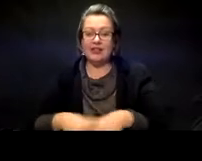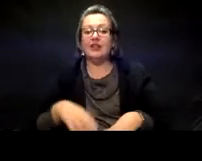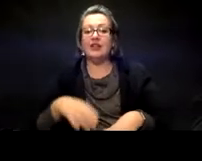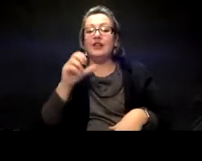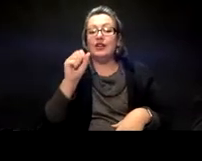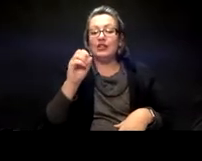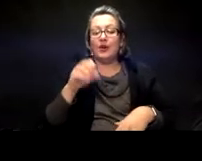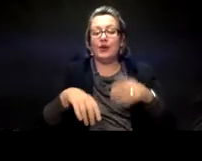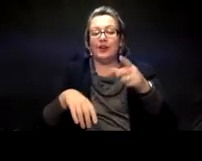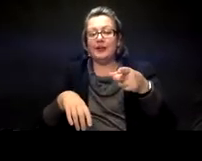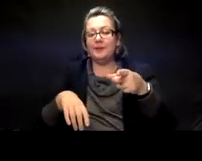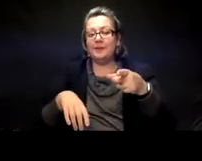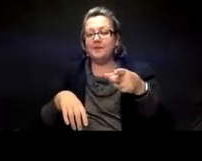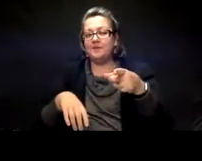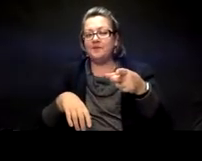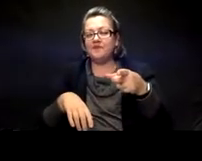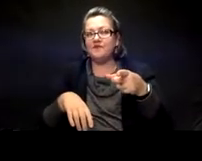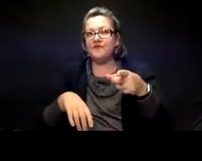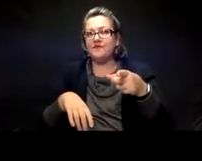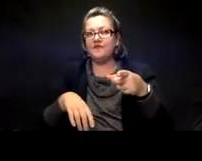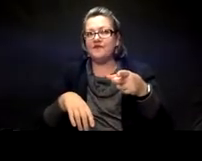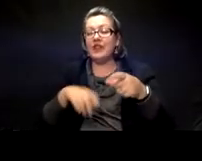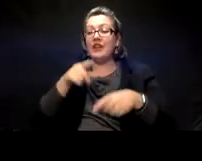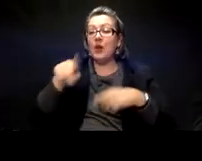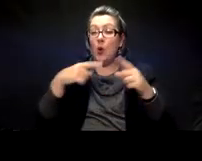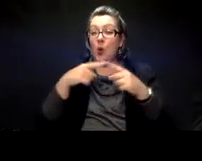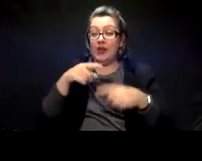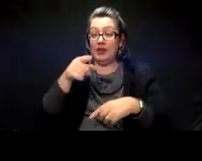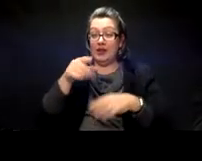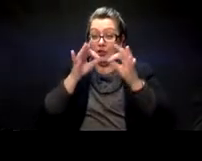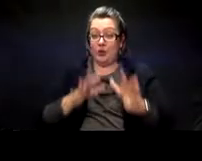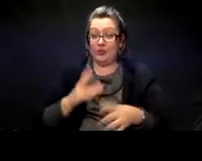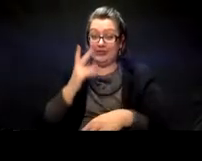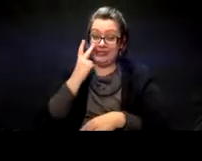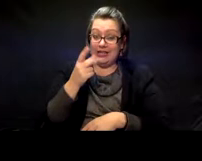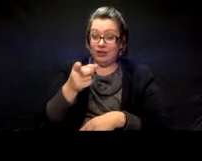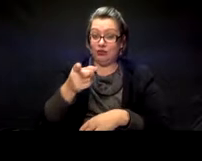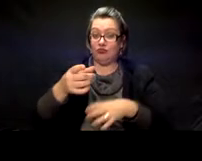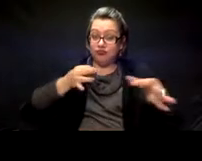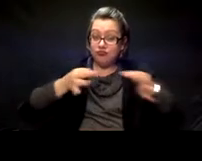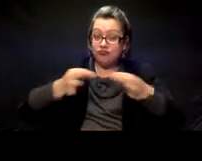phone on until first responders, the police, have arrived.